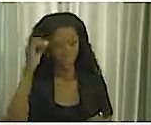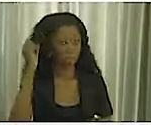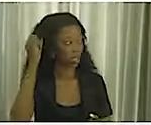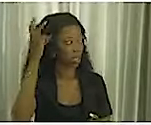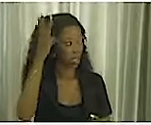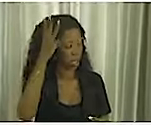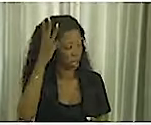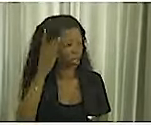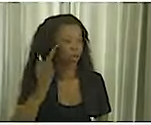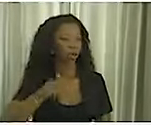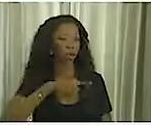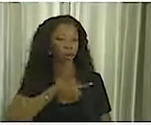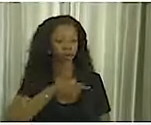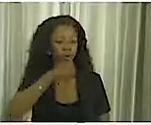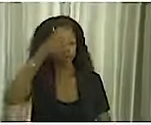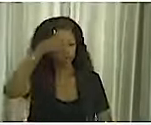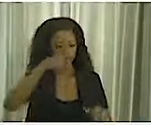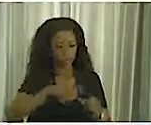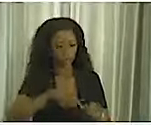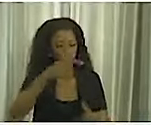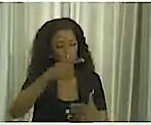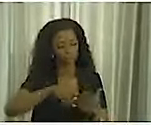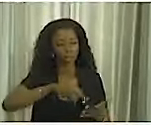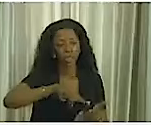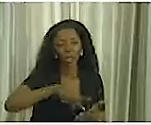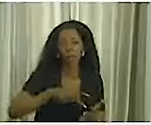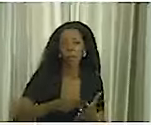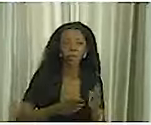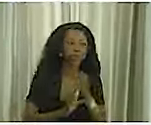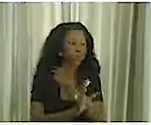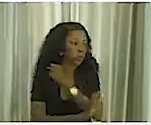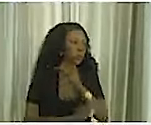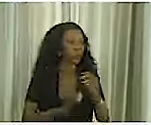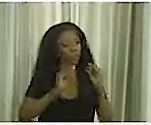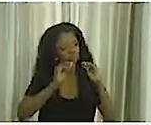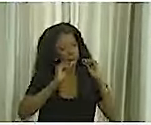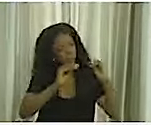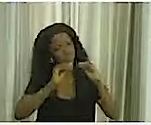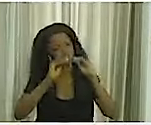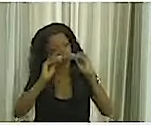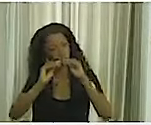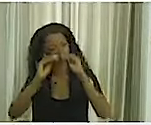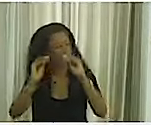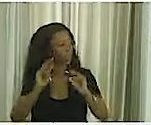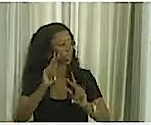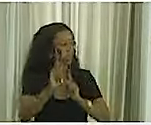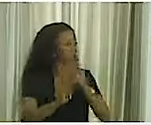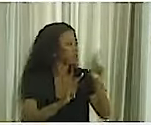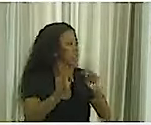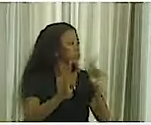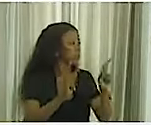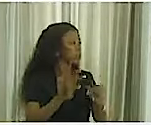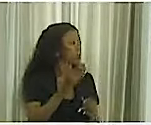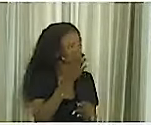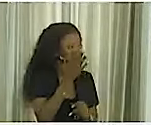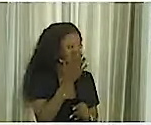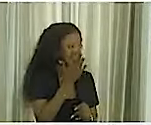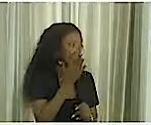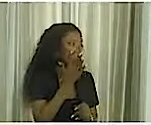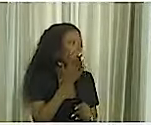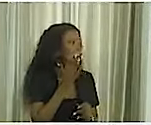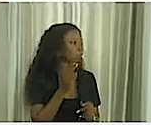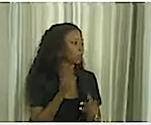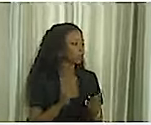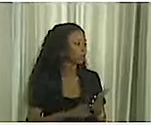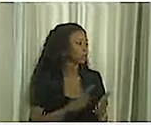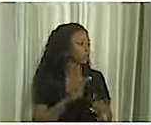to remind yourself about what he mean for let you country and put you on. Because you can disagree with MCC, you can decide, say, whatever, or with Salon government